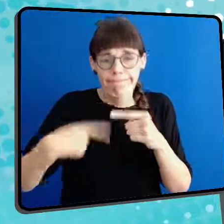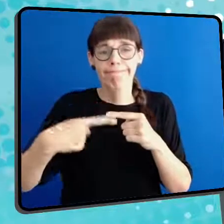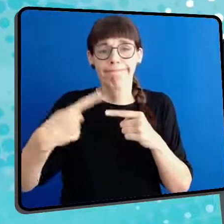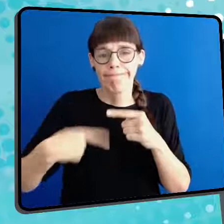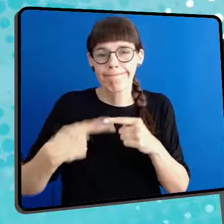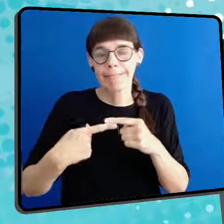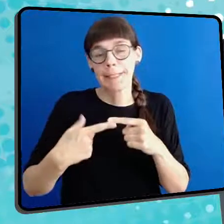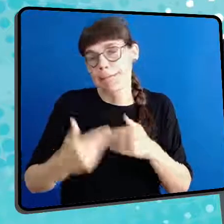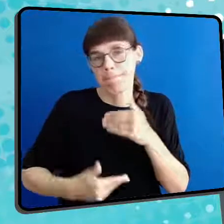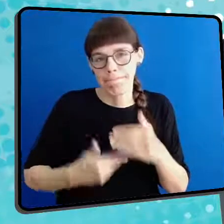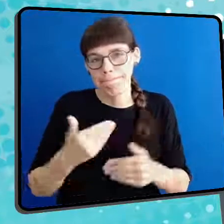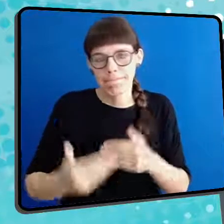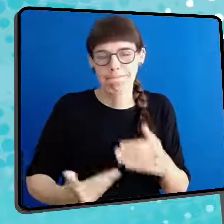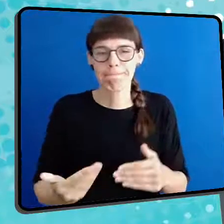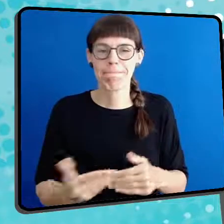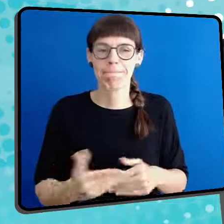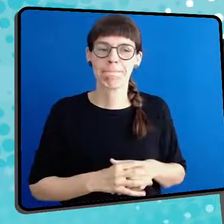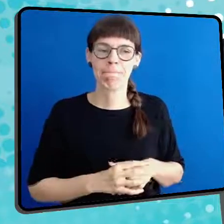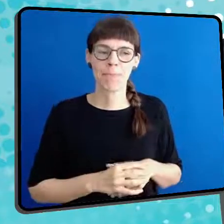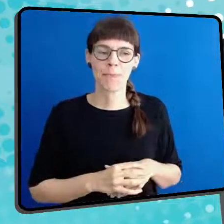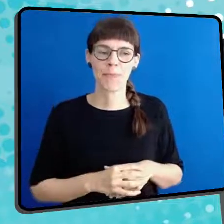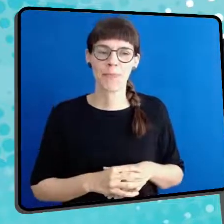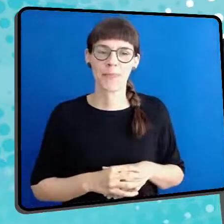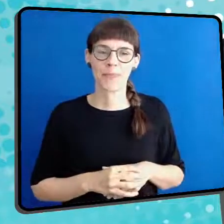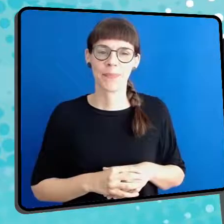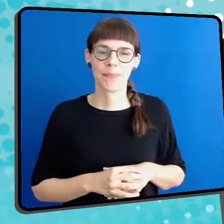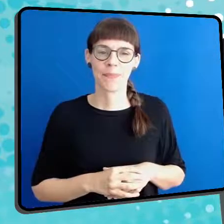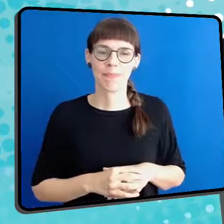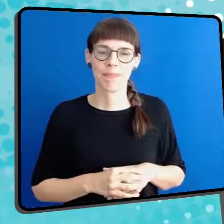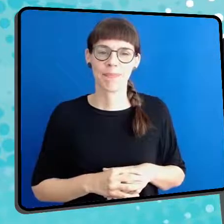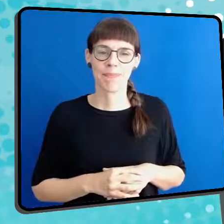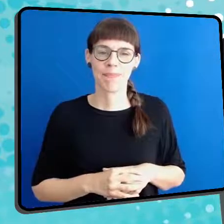you're like, should have seen that coming.